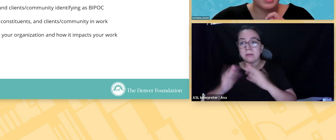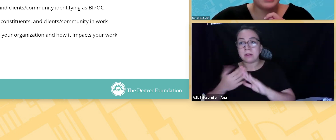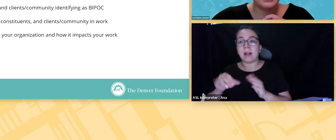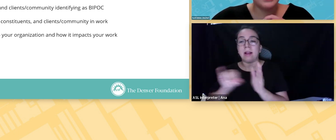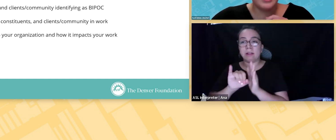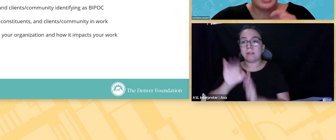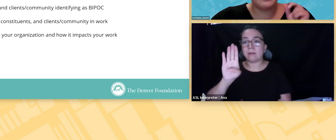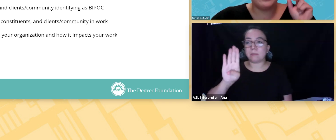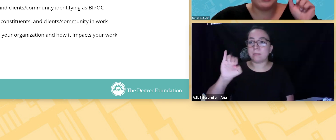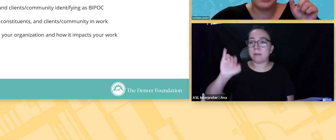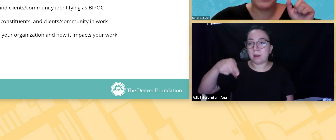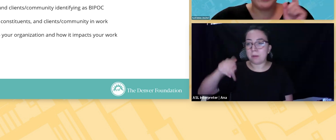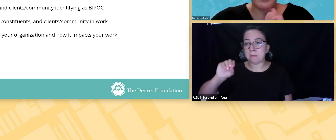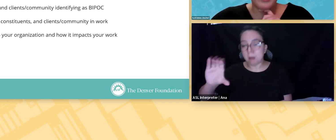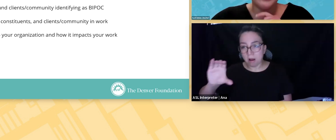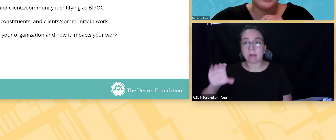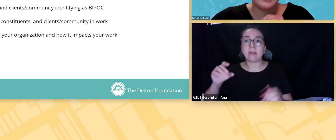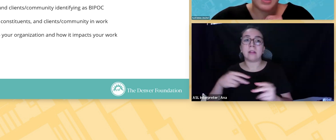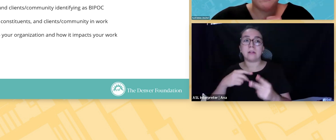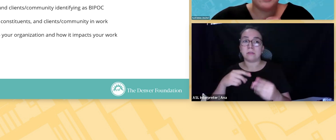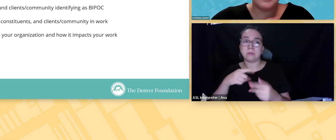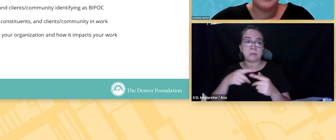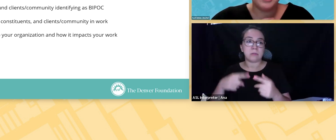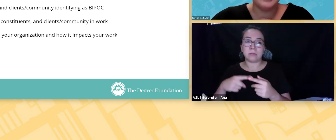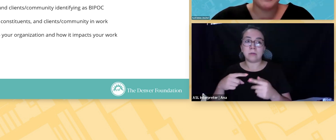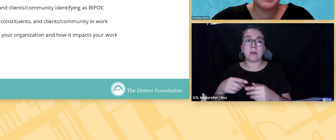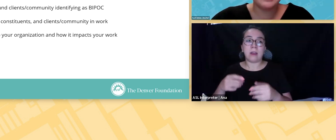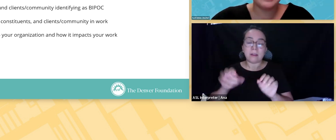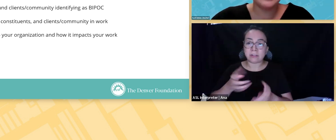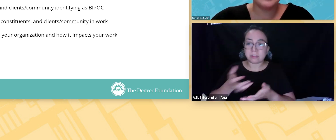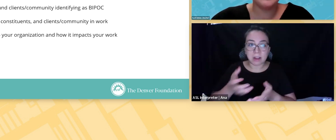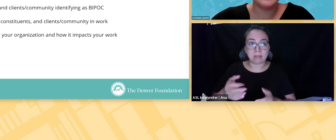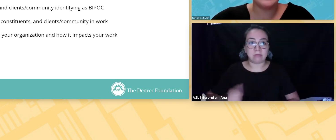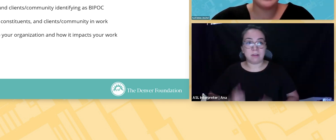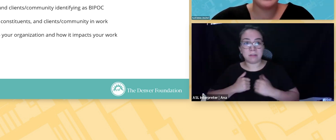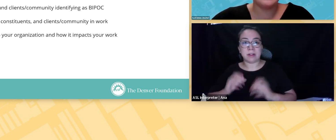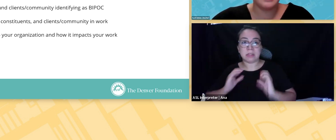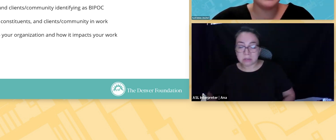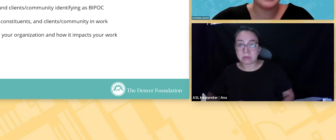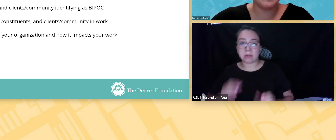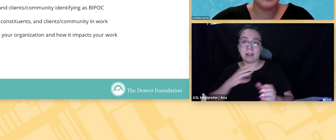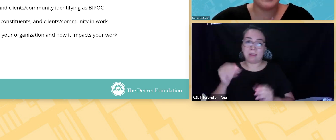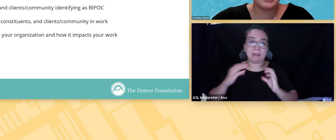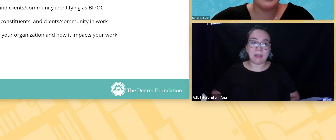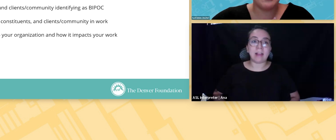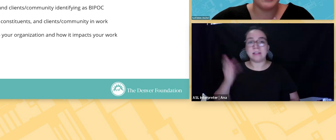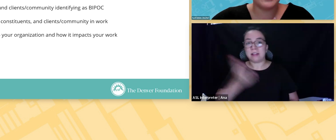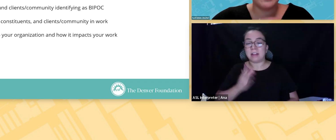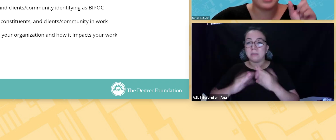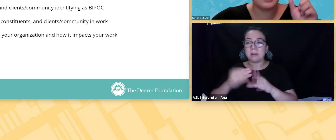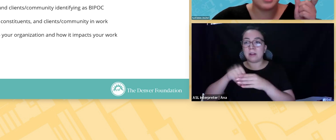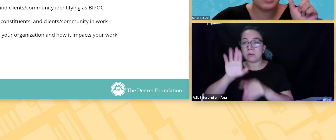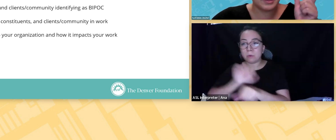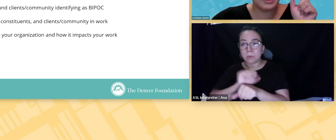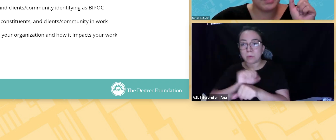as BIPOC. And then 2 free write questions, efforts to engage residents, constituents, and client/community in your work.